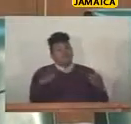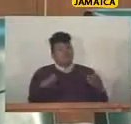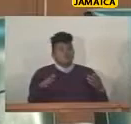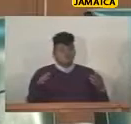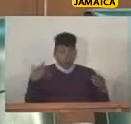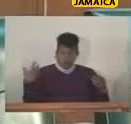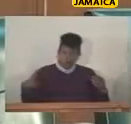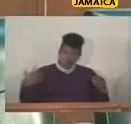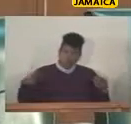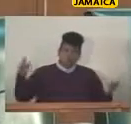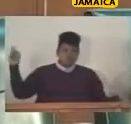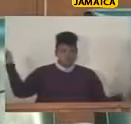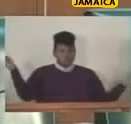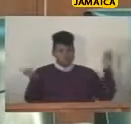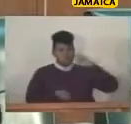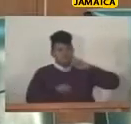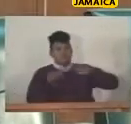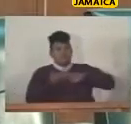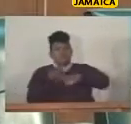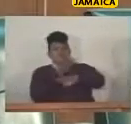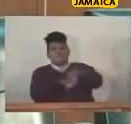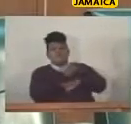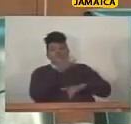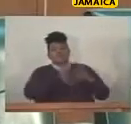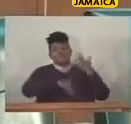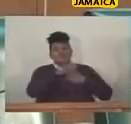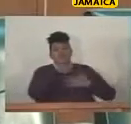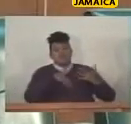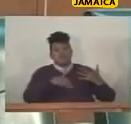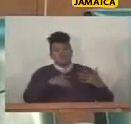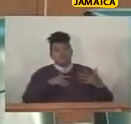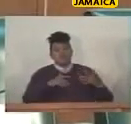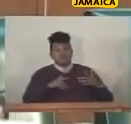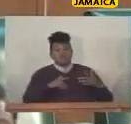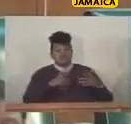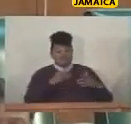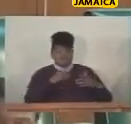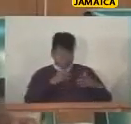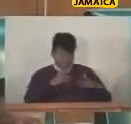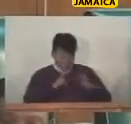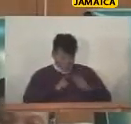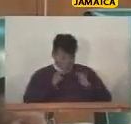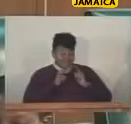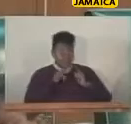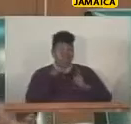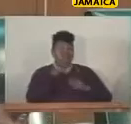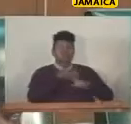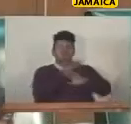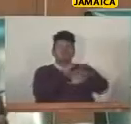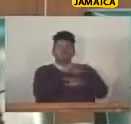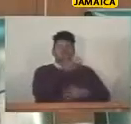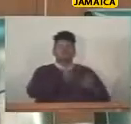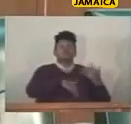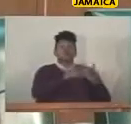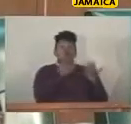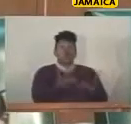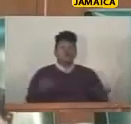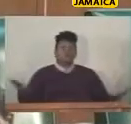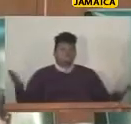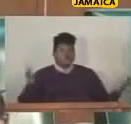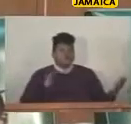radically transforming and improving the social landscape, improving the social conditions so that our